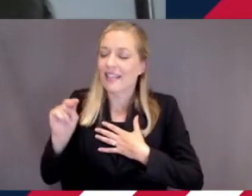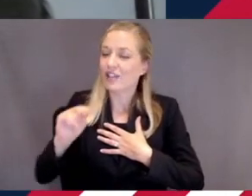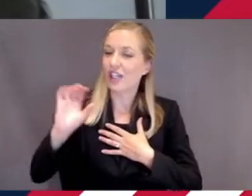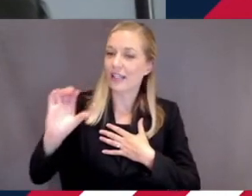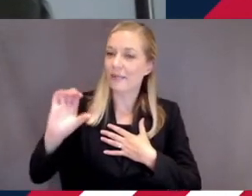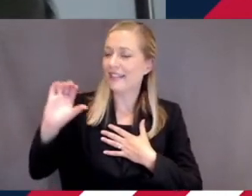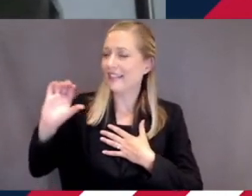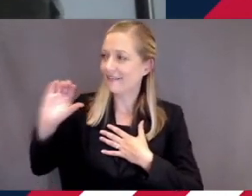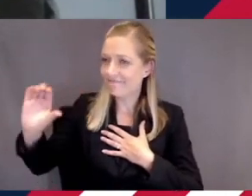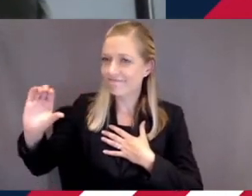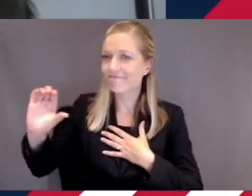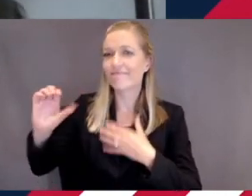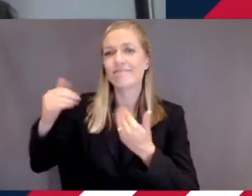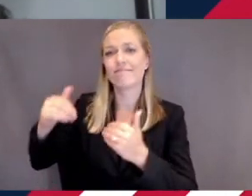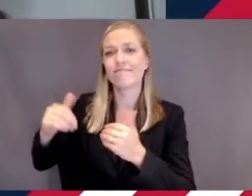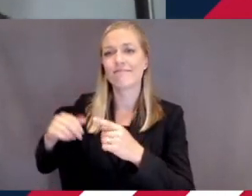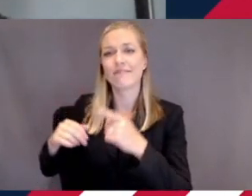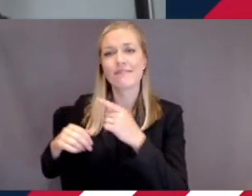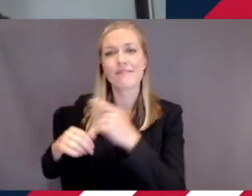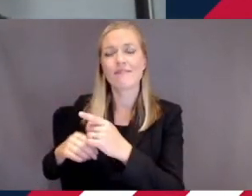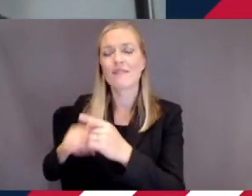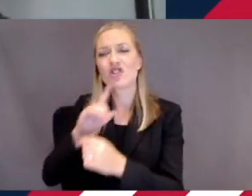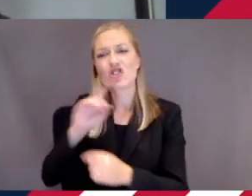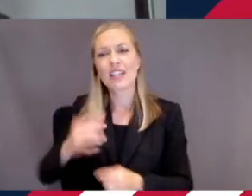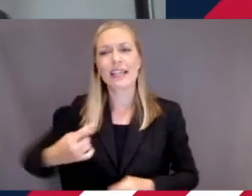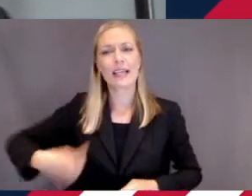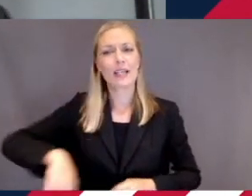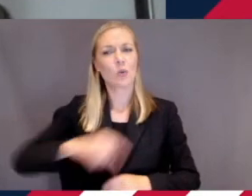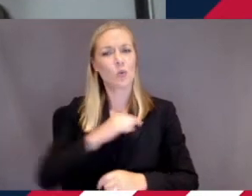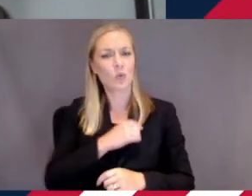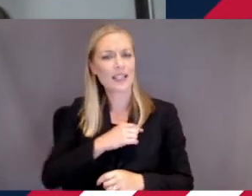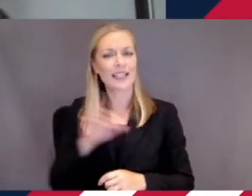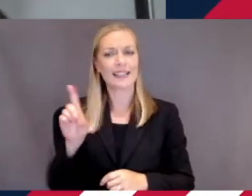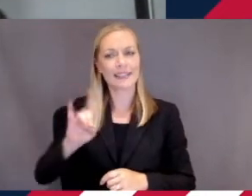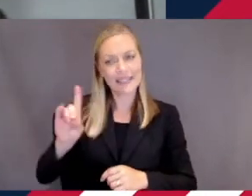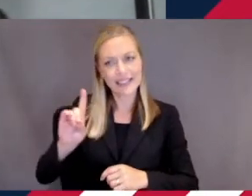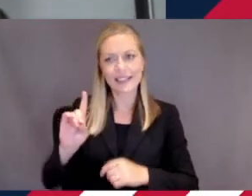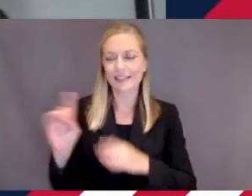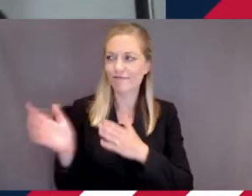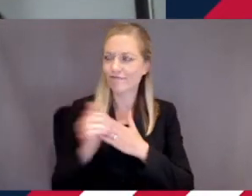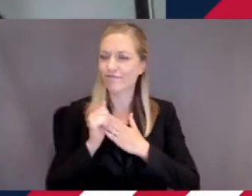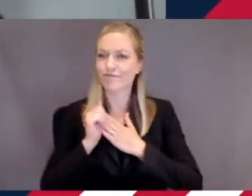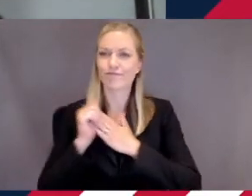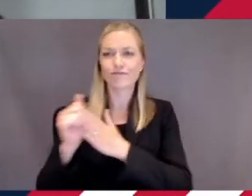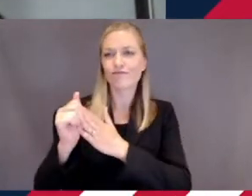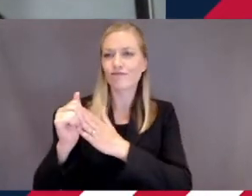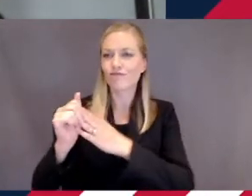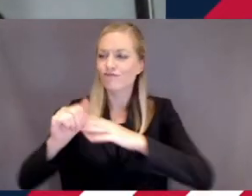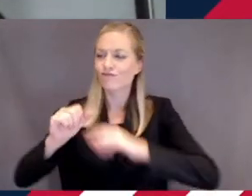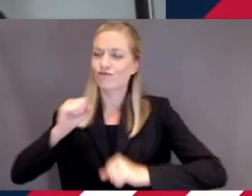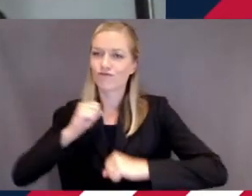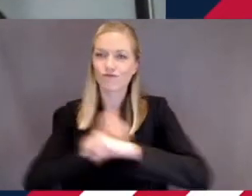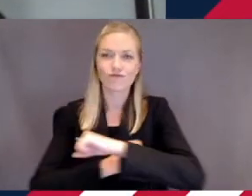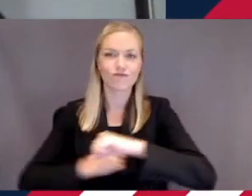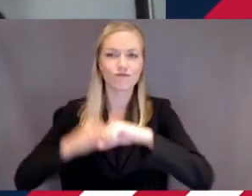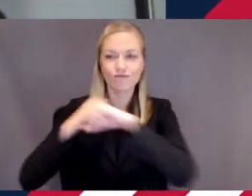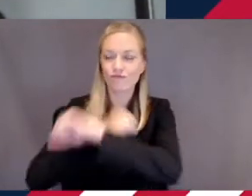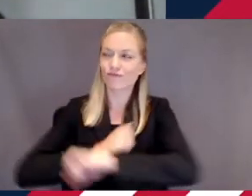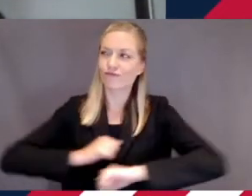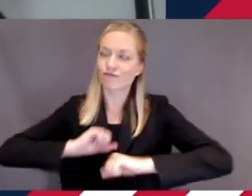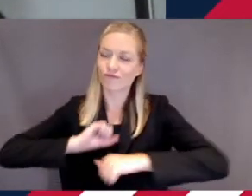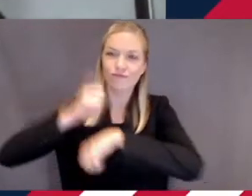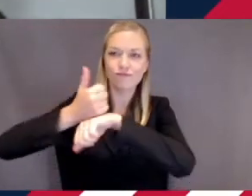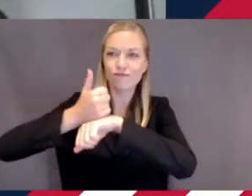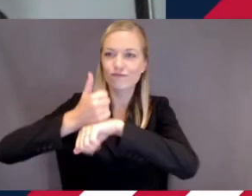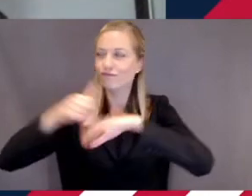here, having a national political convention in the age of the